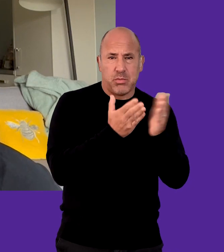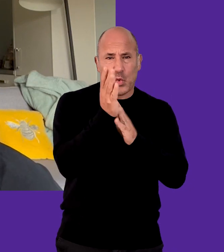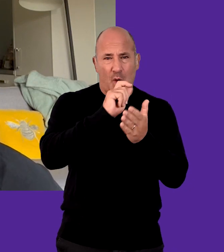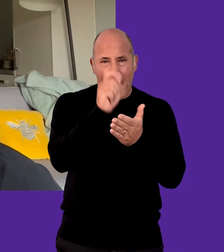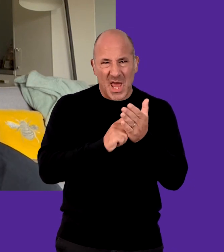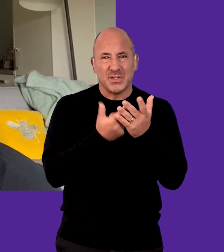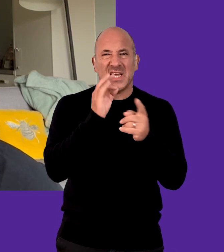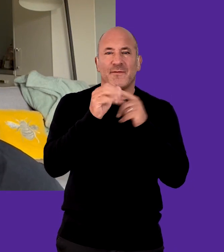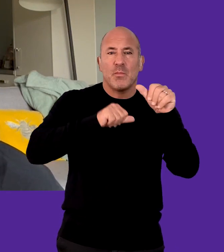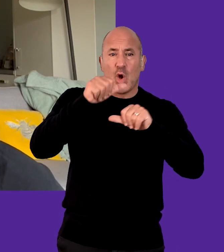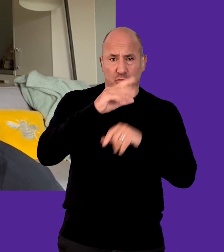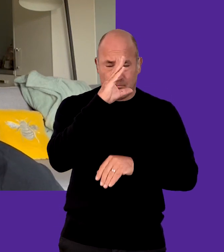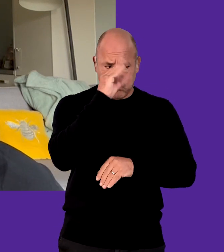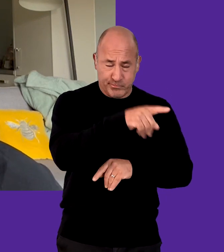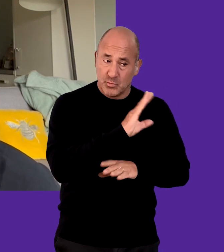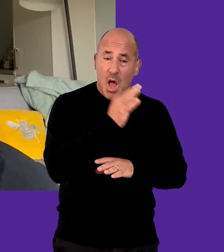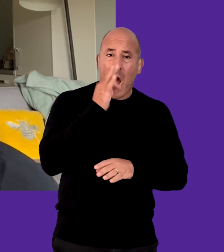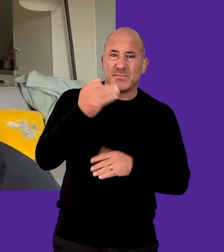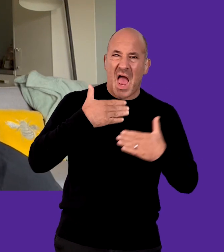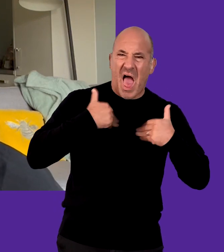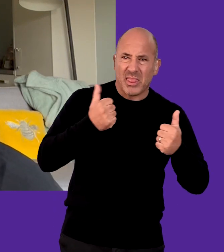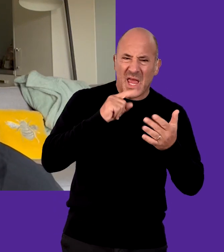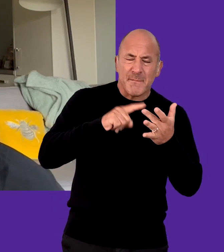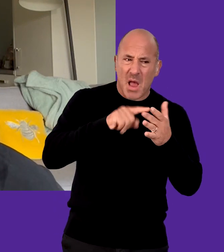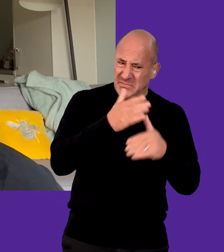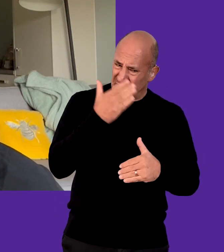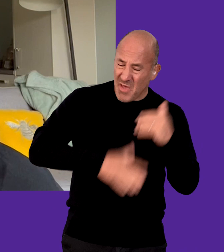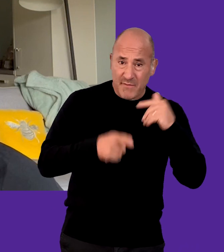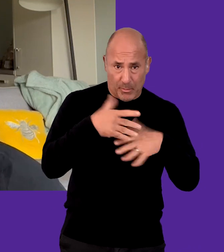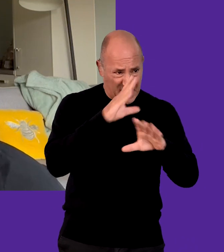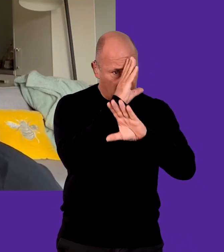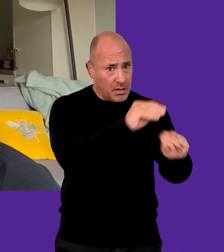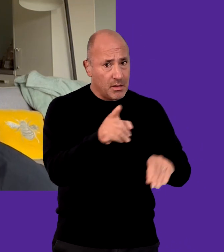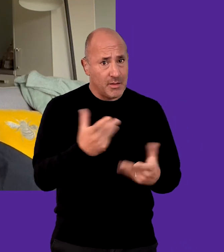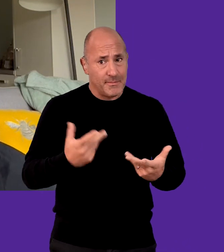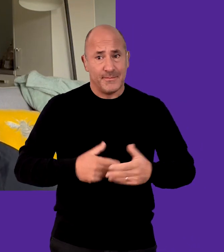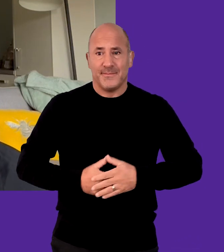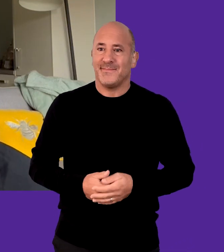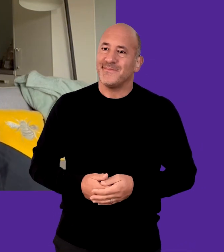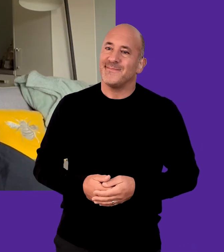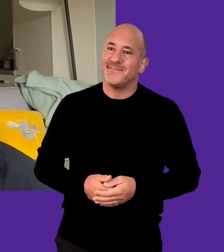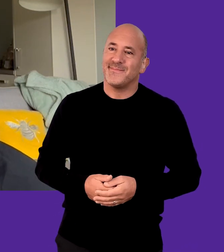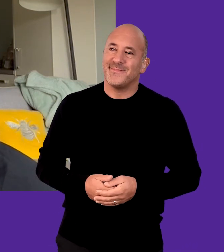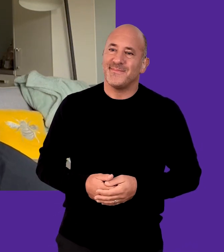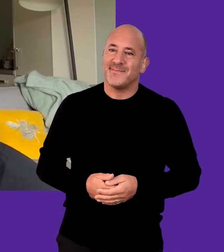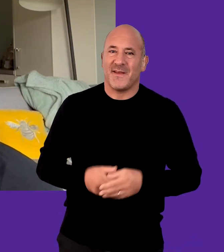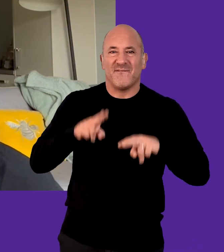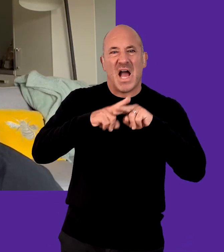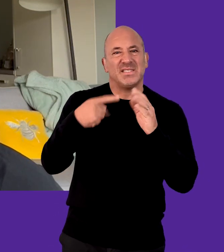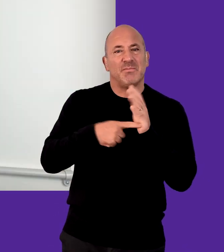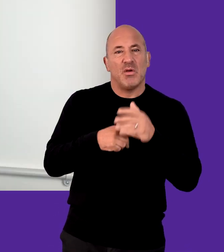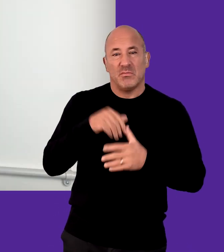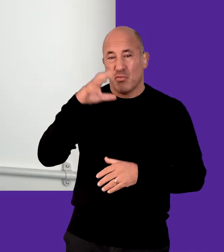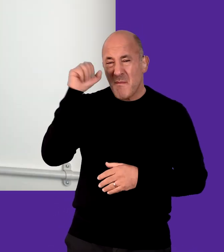and interviewers during the application and interview process to never ask about health or